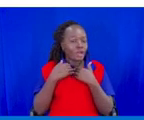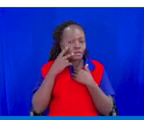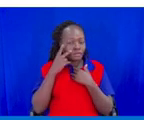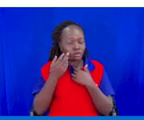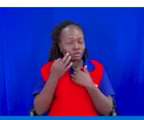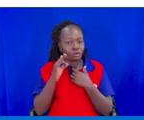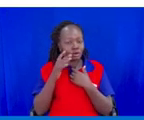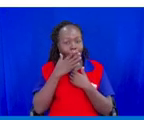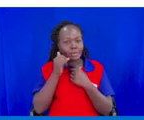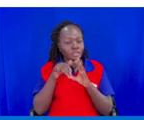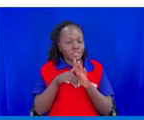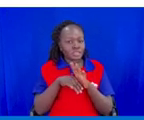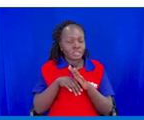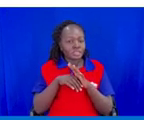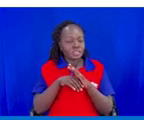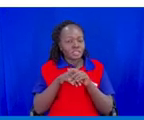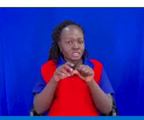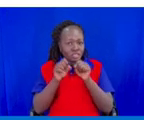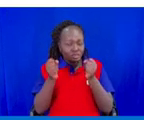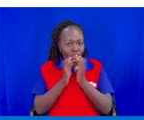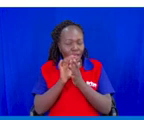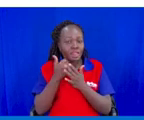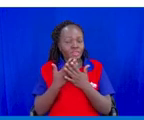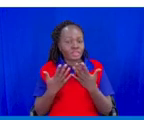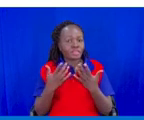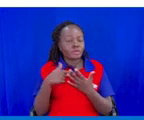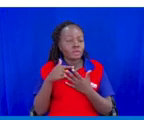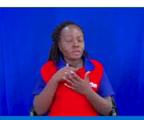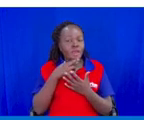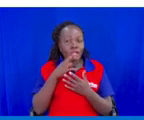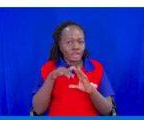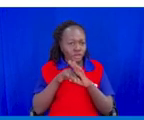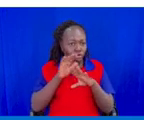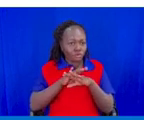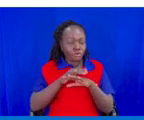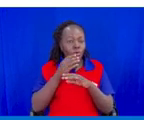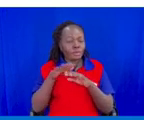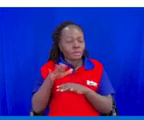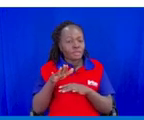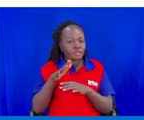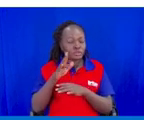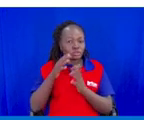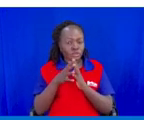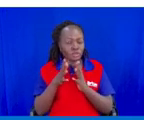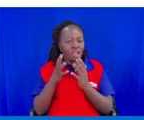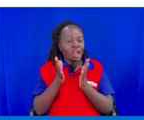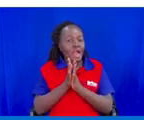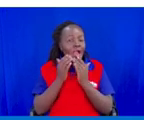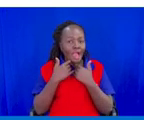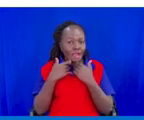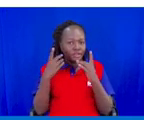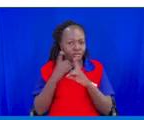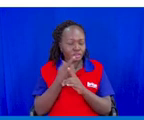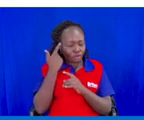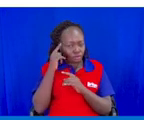best-in-class systems. So you're in a good home, unit holders. And lastly, we have diversity from the point of view of product